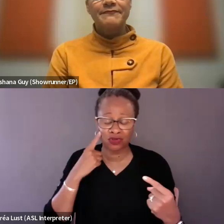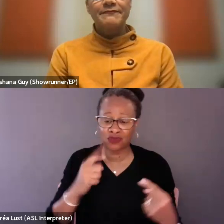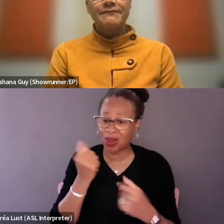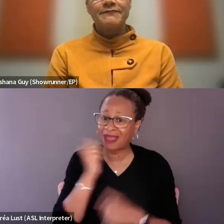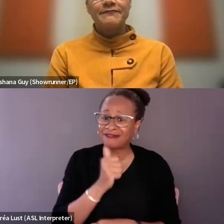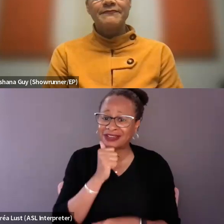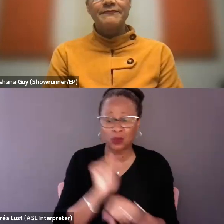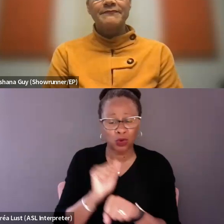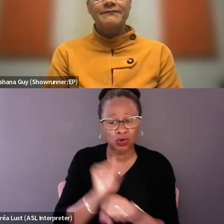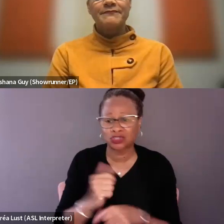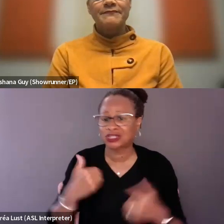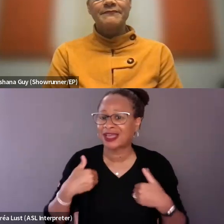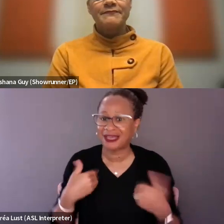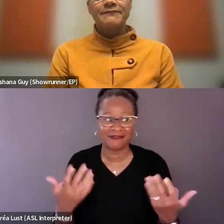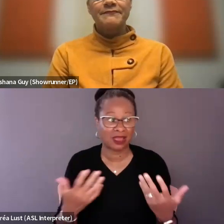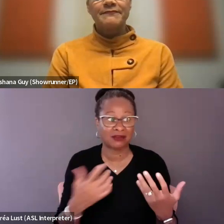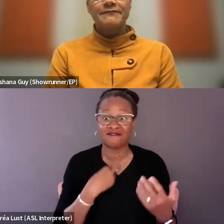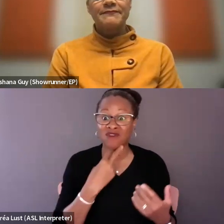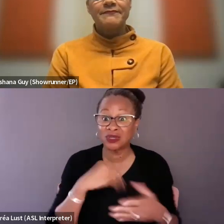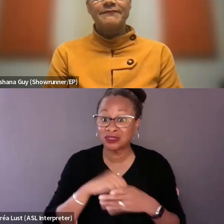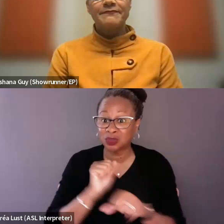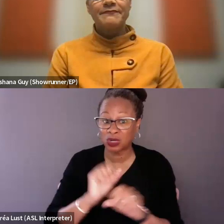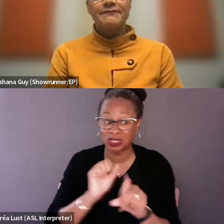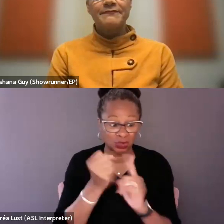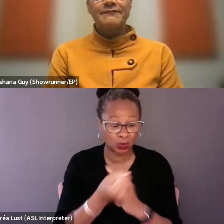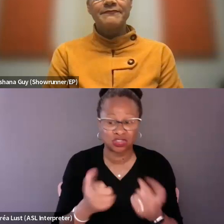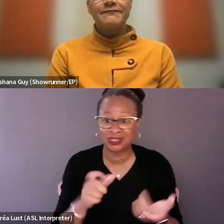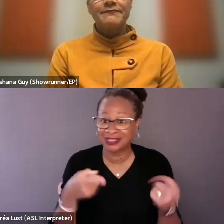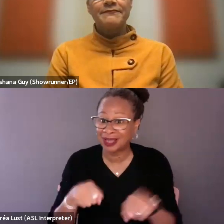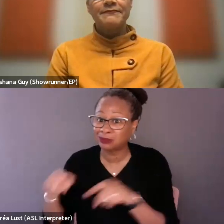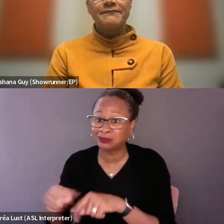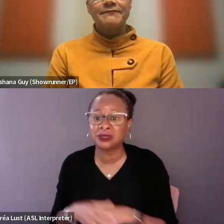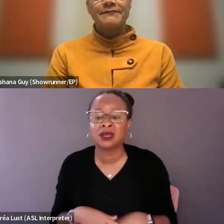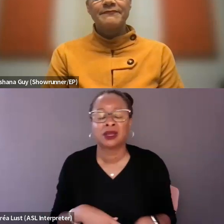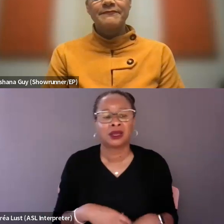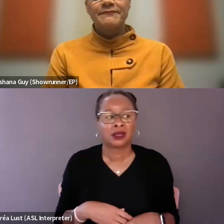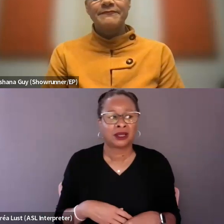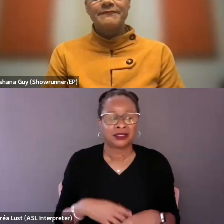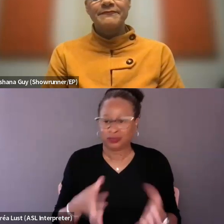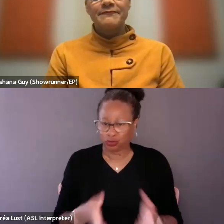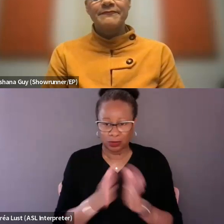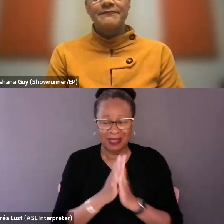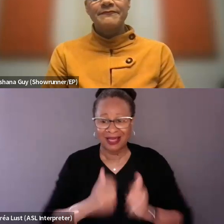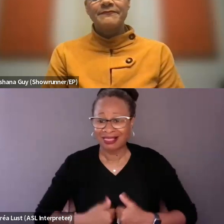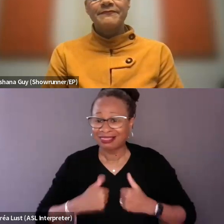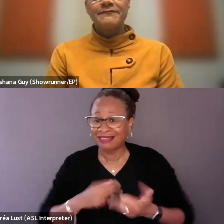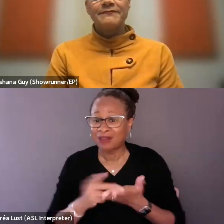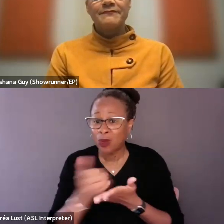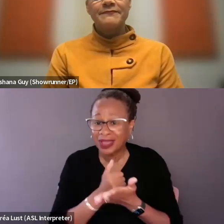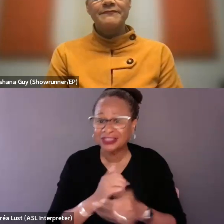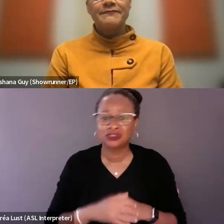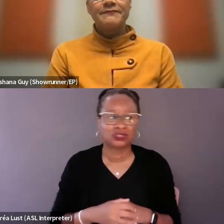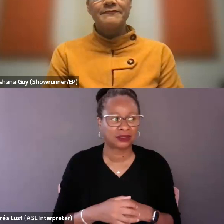everyday workers to have a say in their working conditions and to demand, you know, a living wage and a